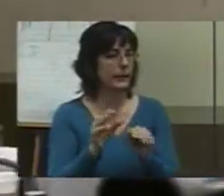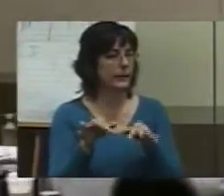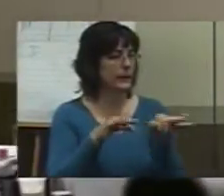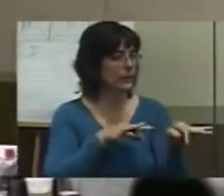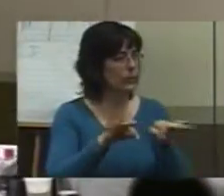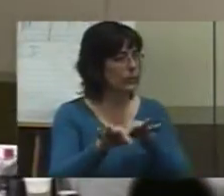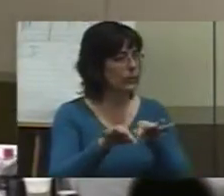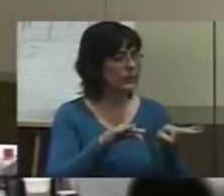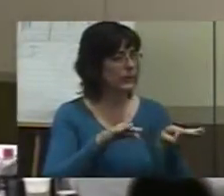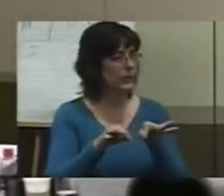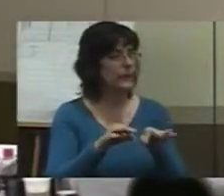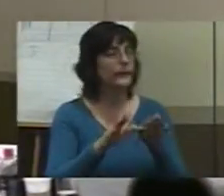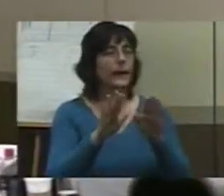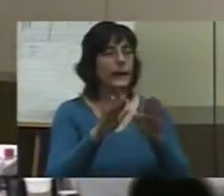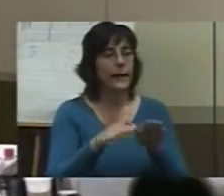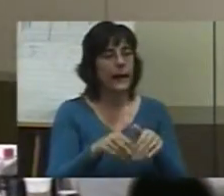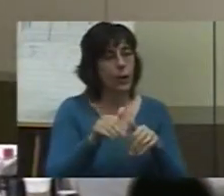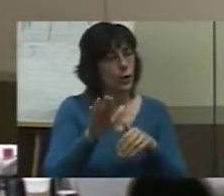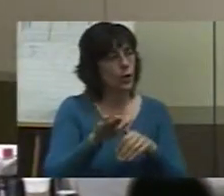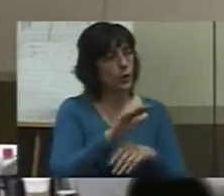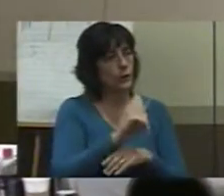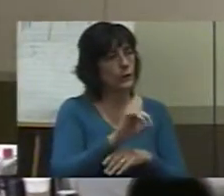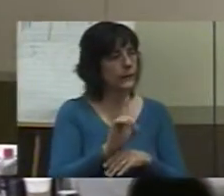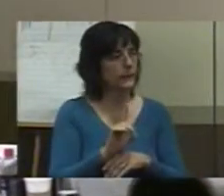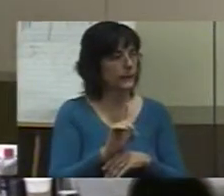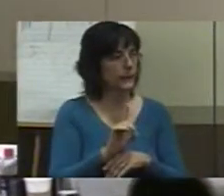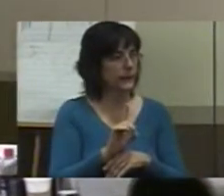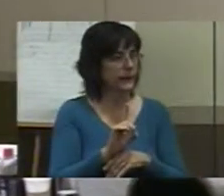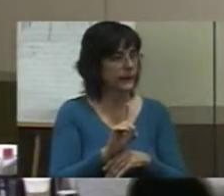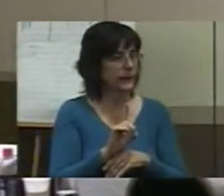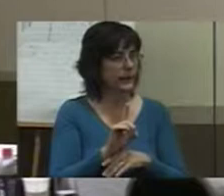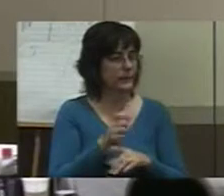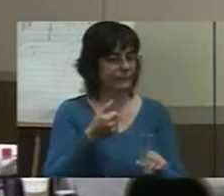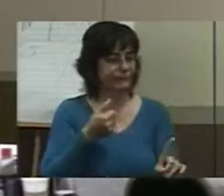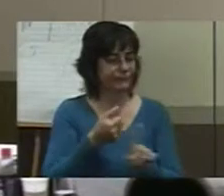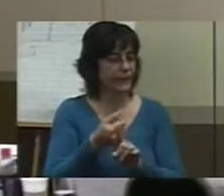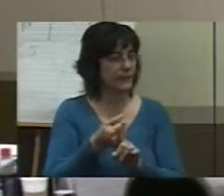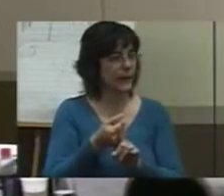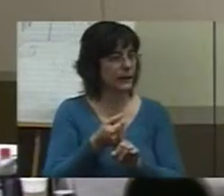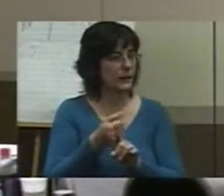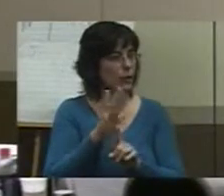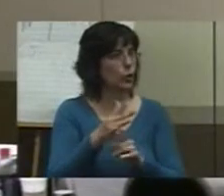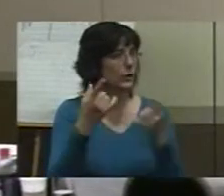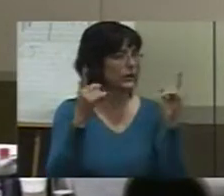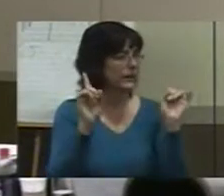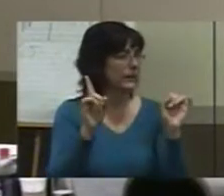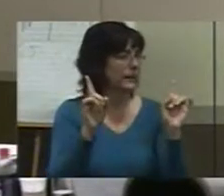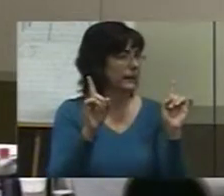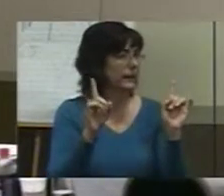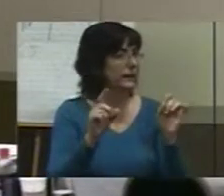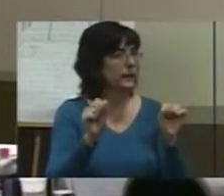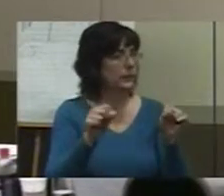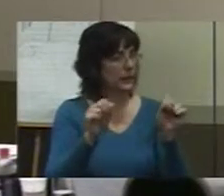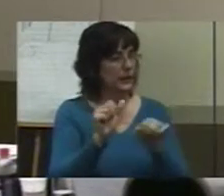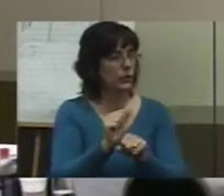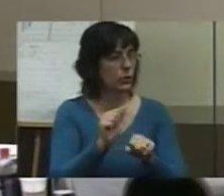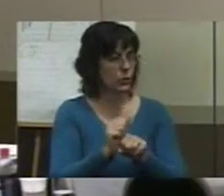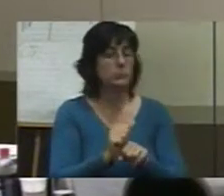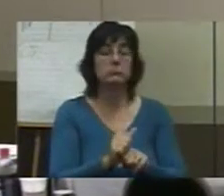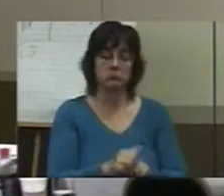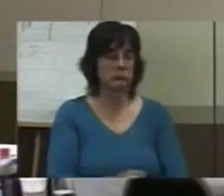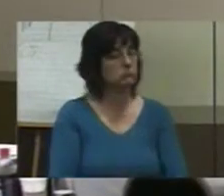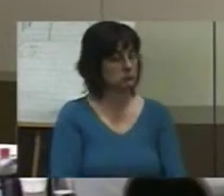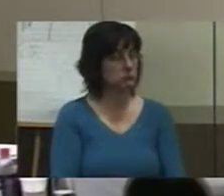there's not a clear enough description of how her learning disability is impacting her